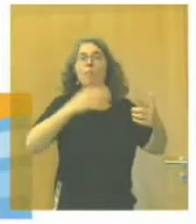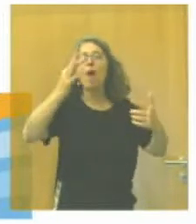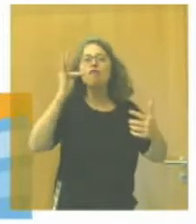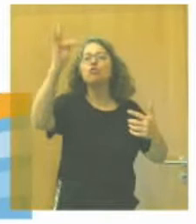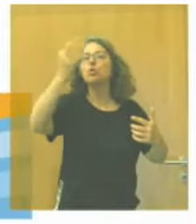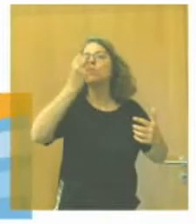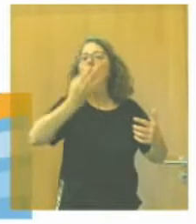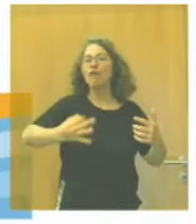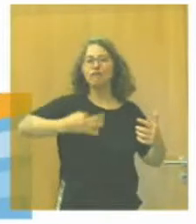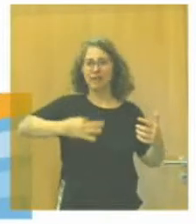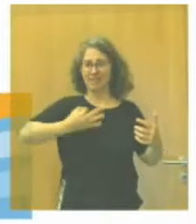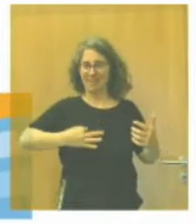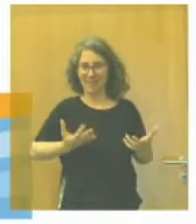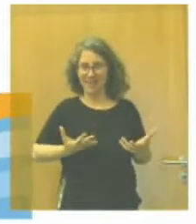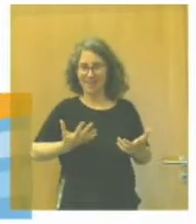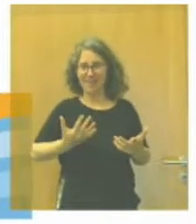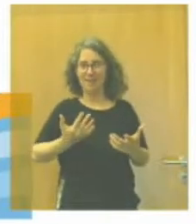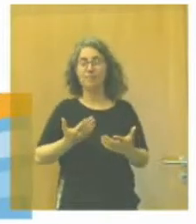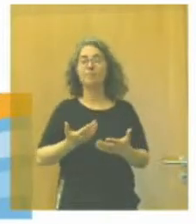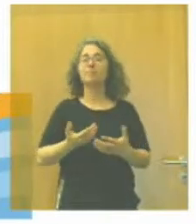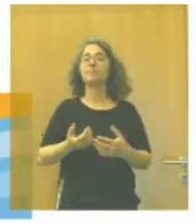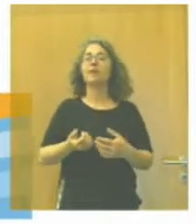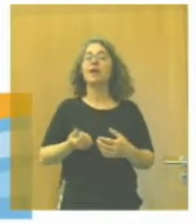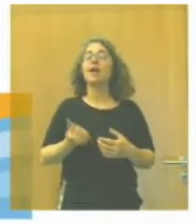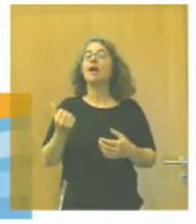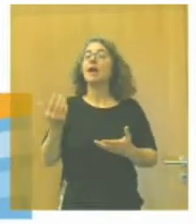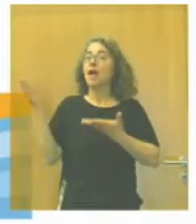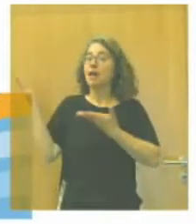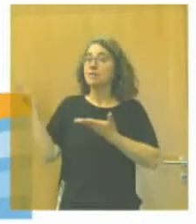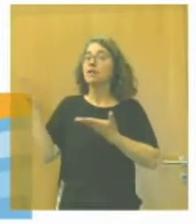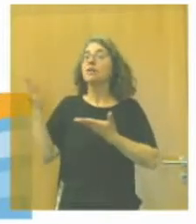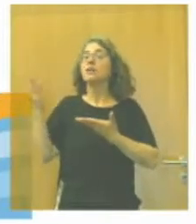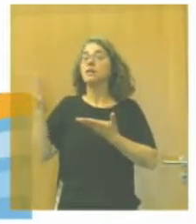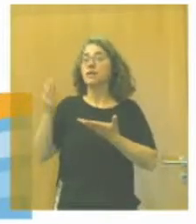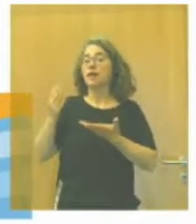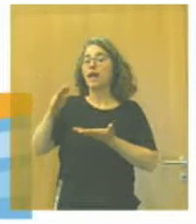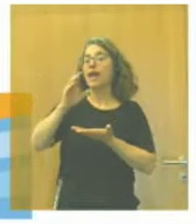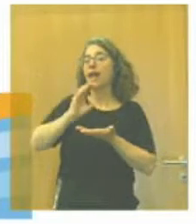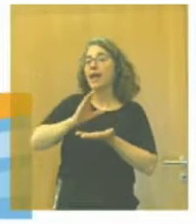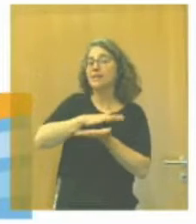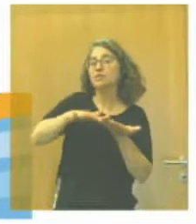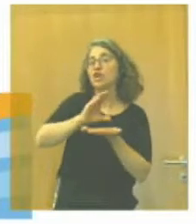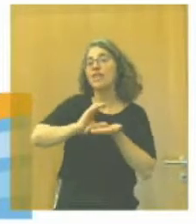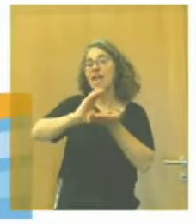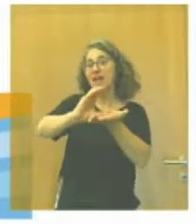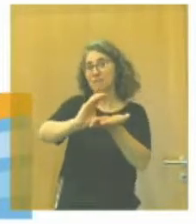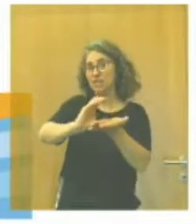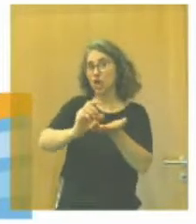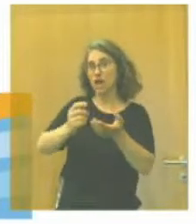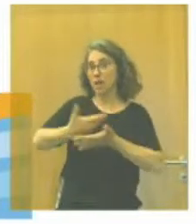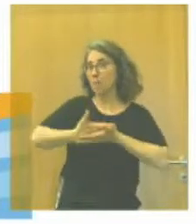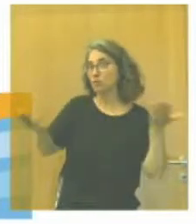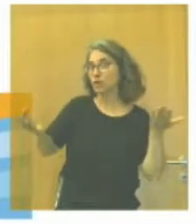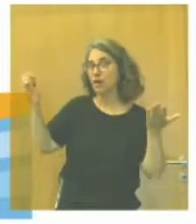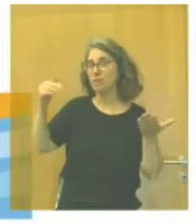This is what it looks like. The investment case that we published was in BMJ Global Health,